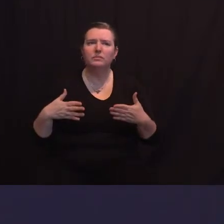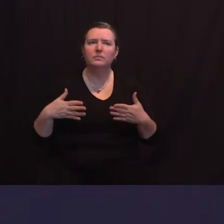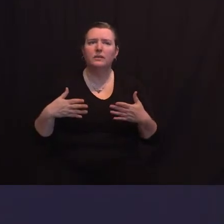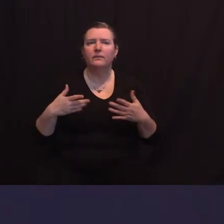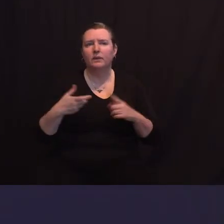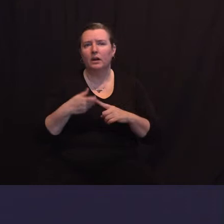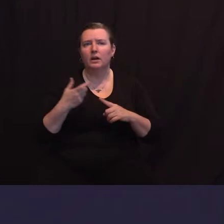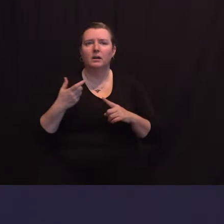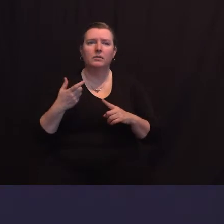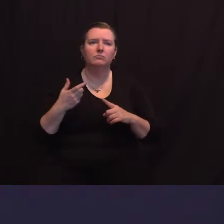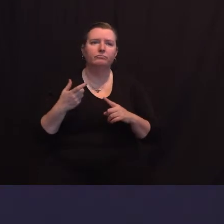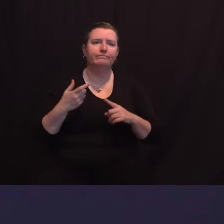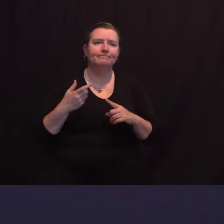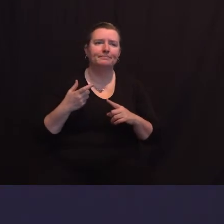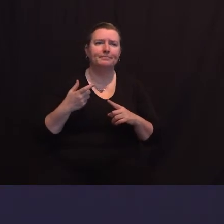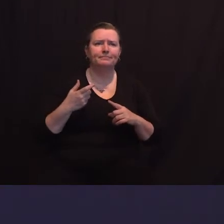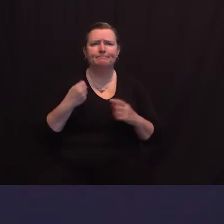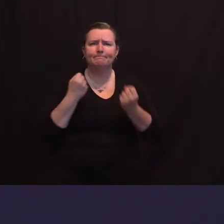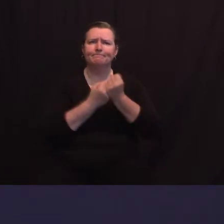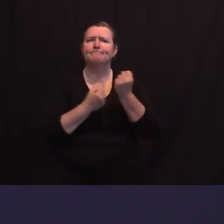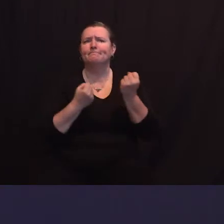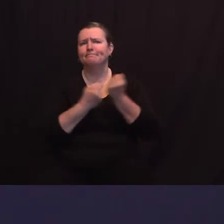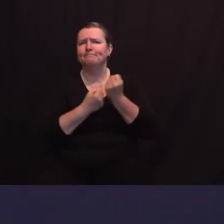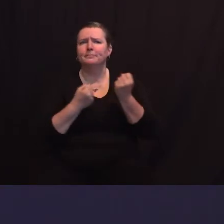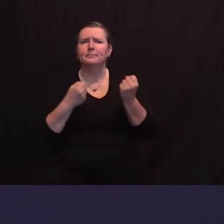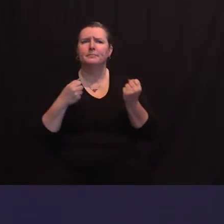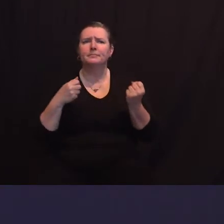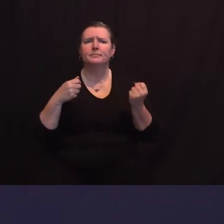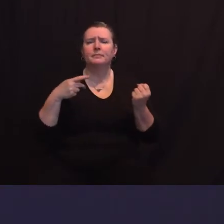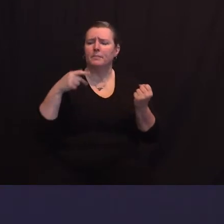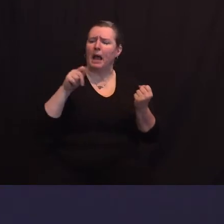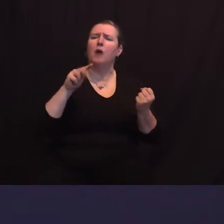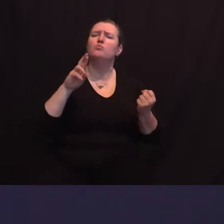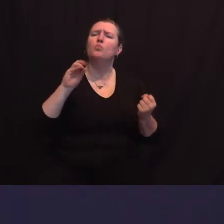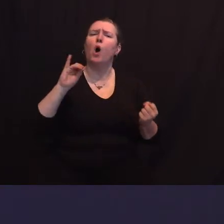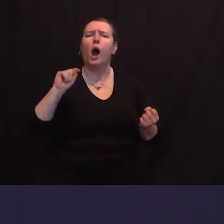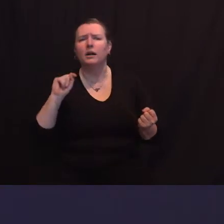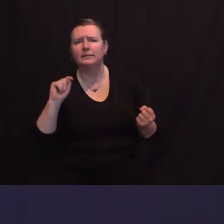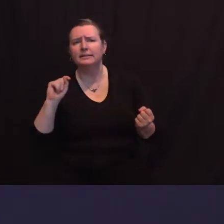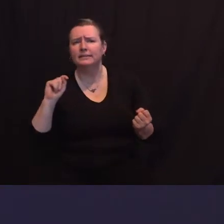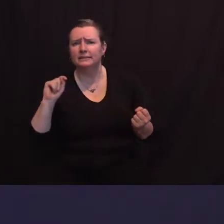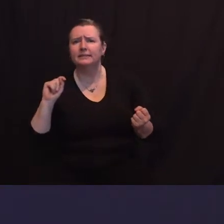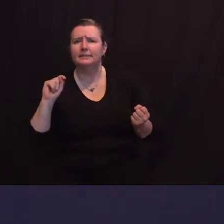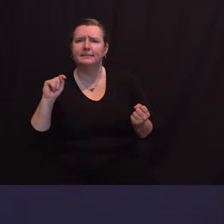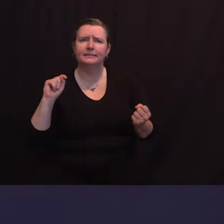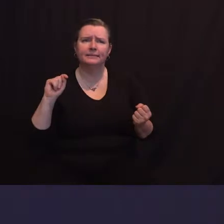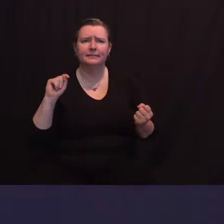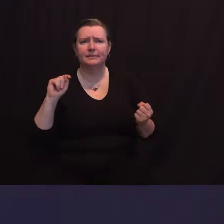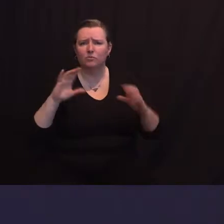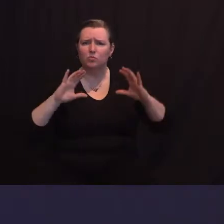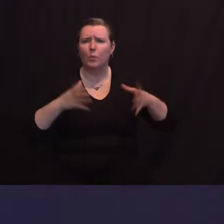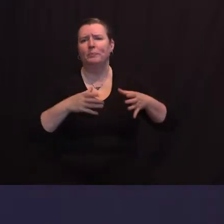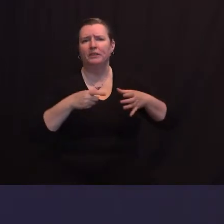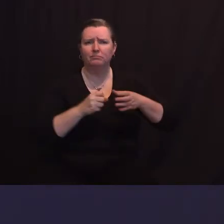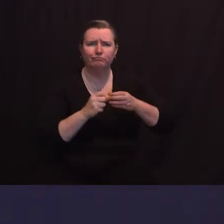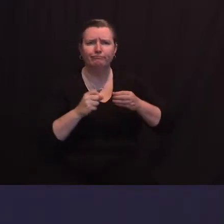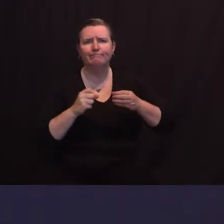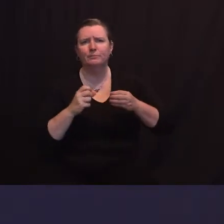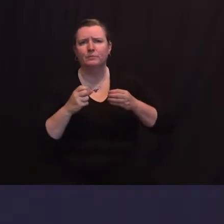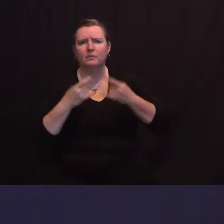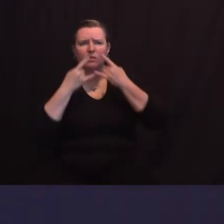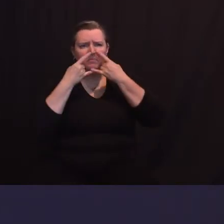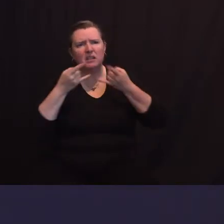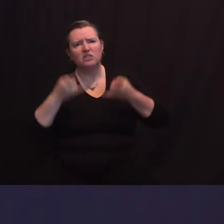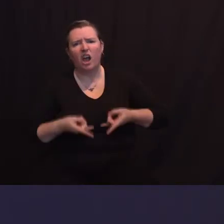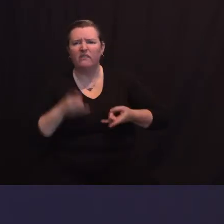It calls on residents to participate in maskless shopping this Saturday at Freehold Raceway Mall. Has the administration been made aware of these posts, and have they